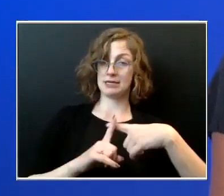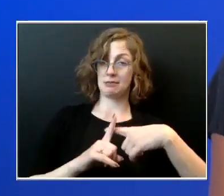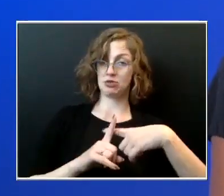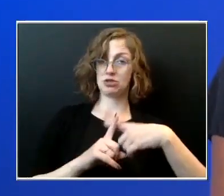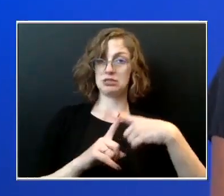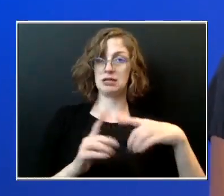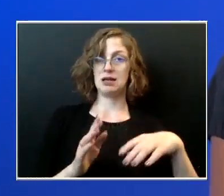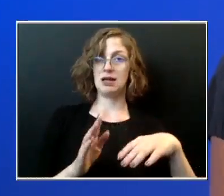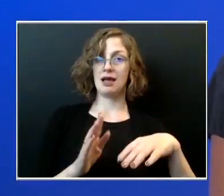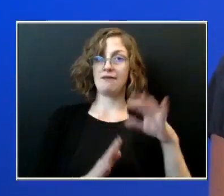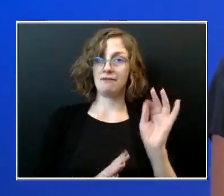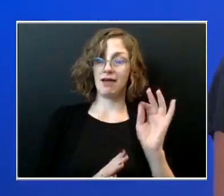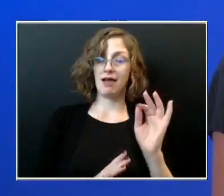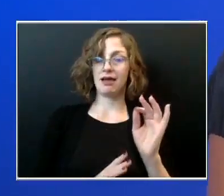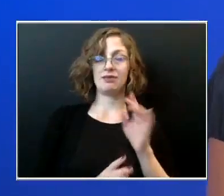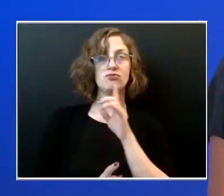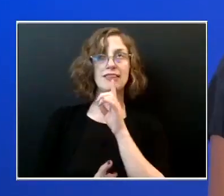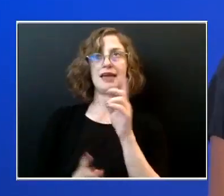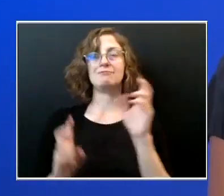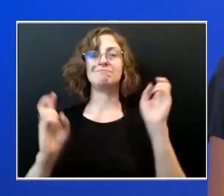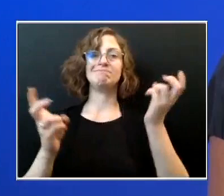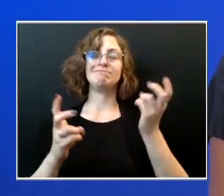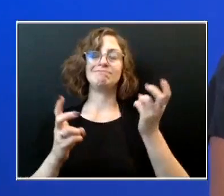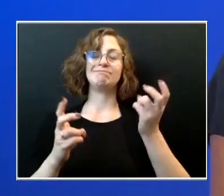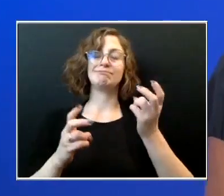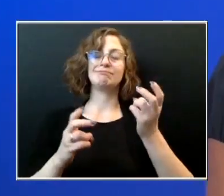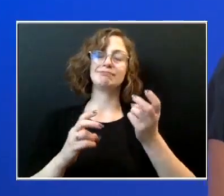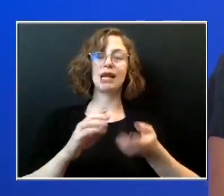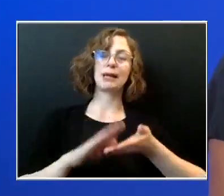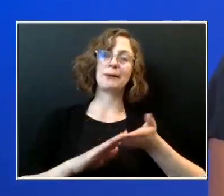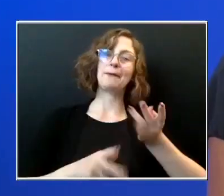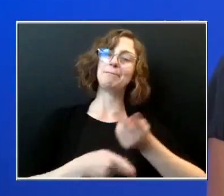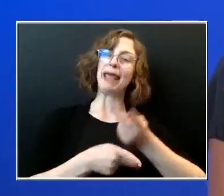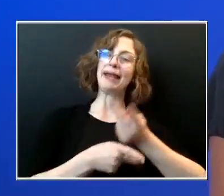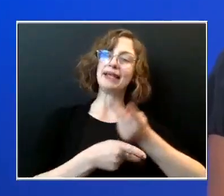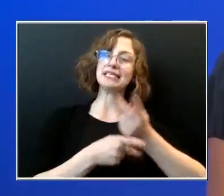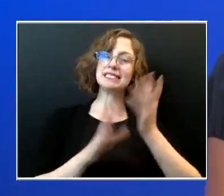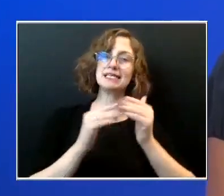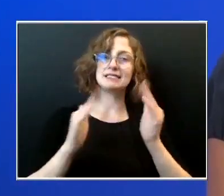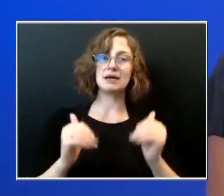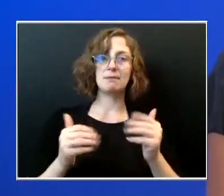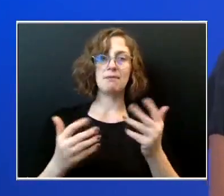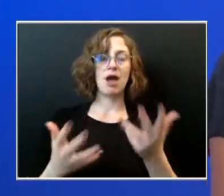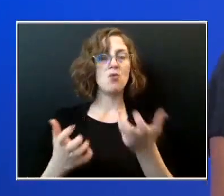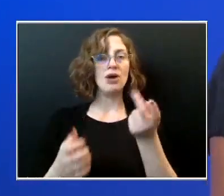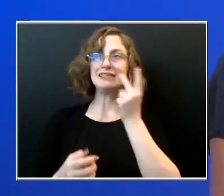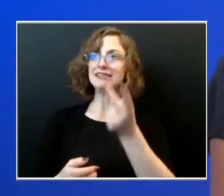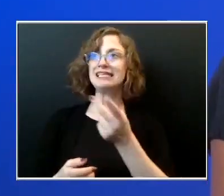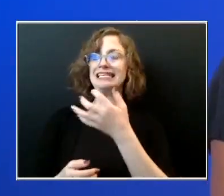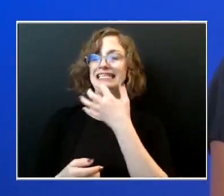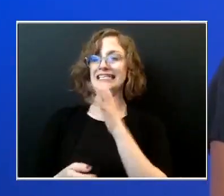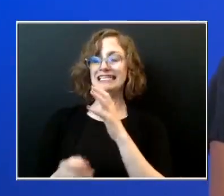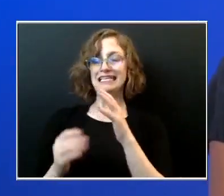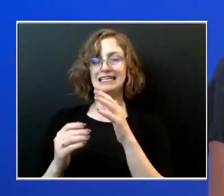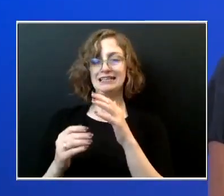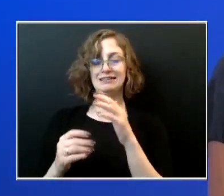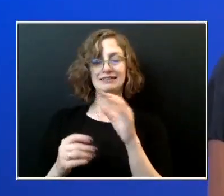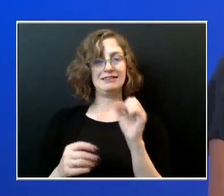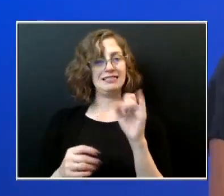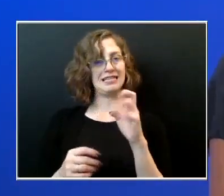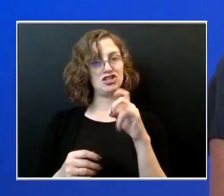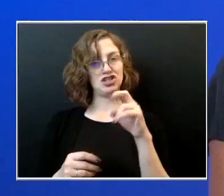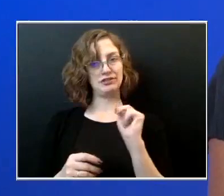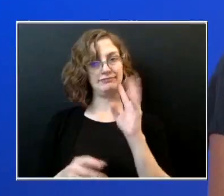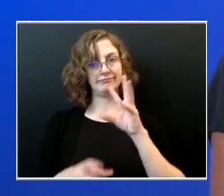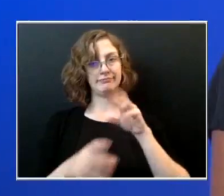system, really. I'd love to see heat sessions be incorporated with healthy diet, with exercise as, you know, preventative